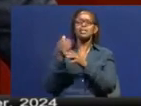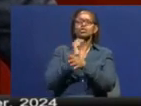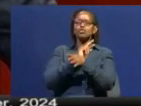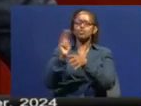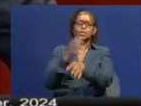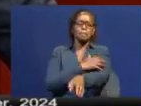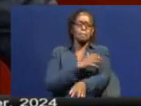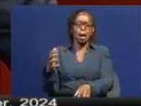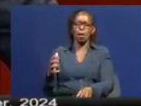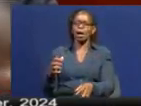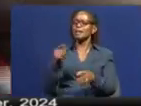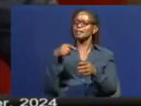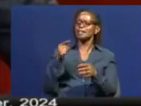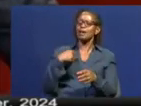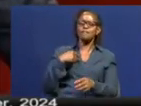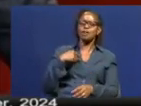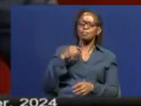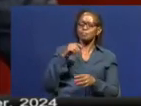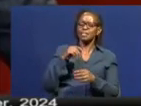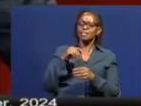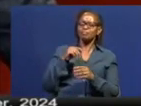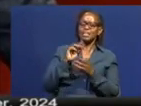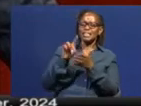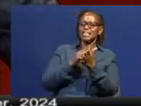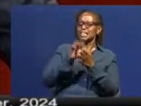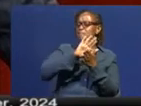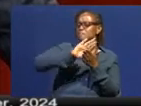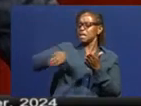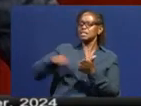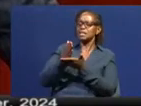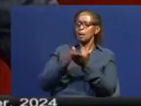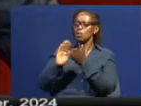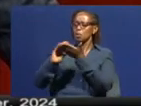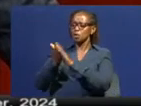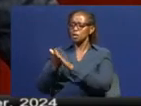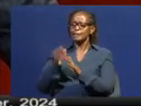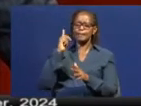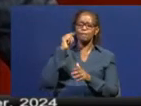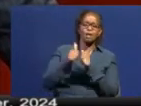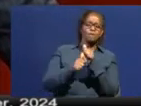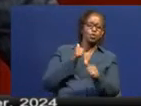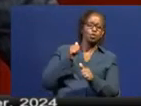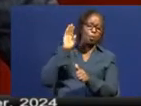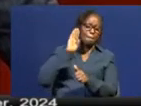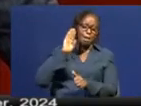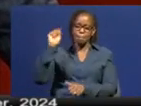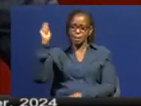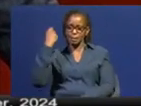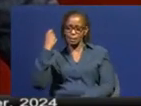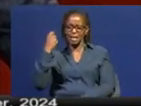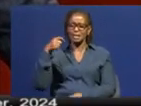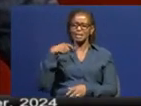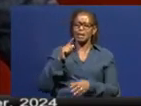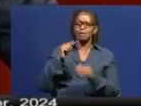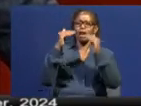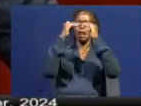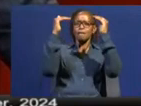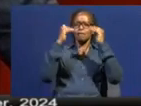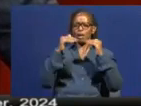against communities, insubordination, disregard for the two levels of government,